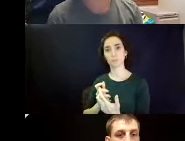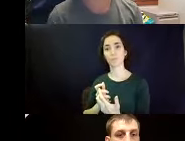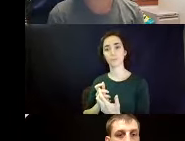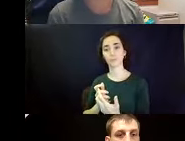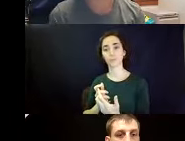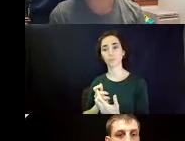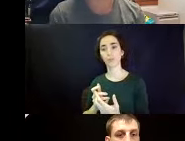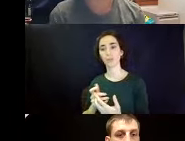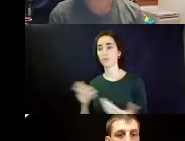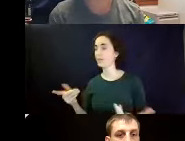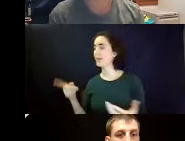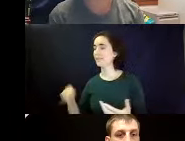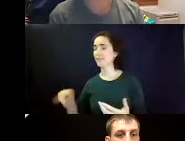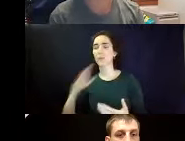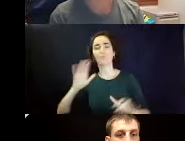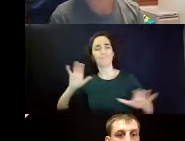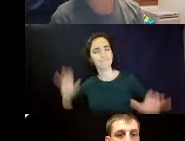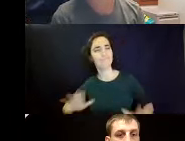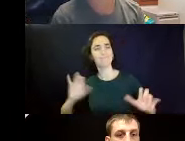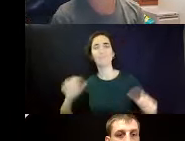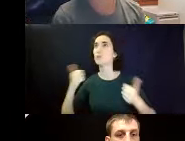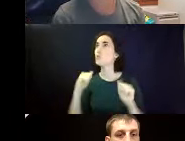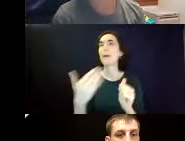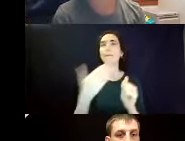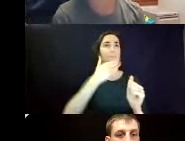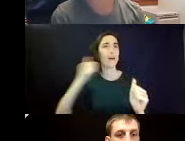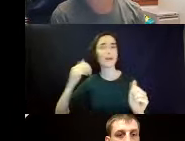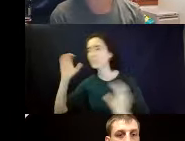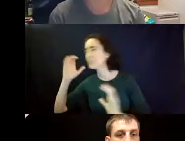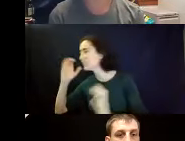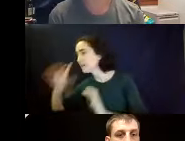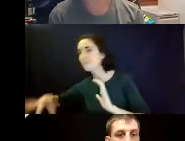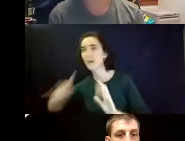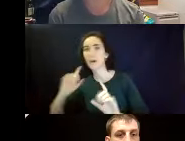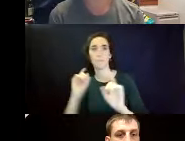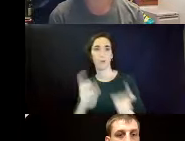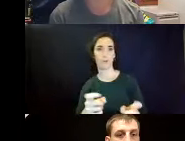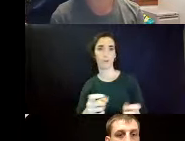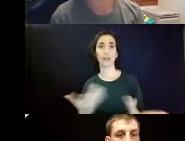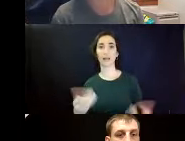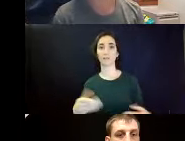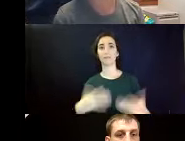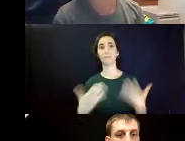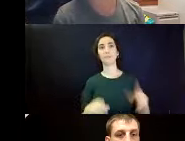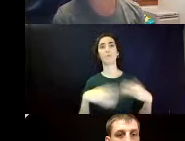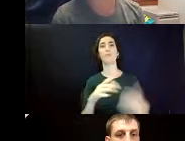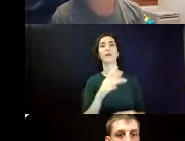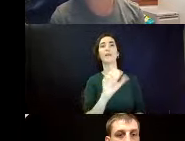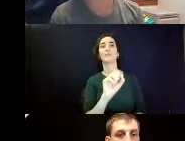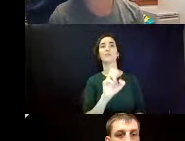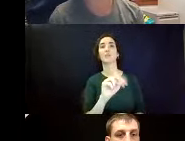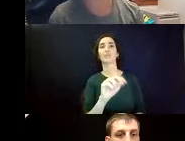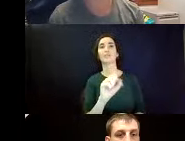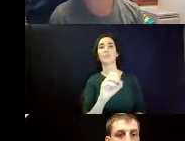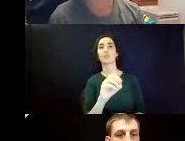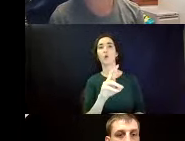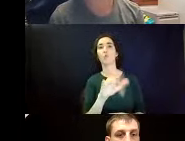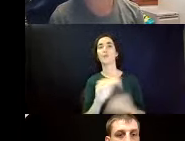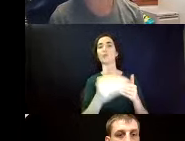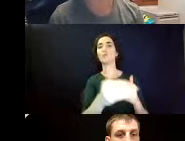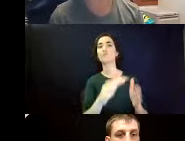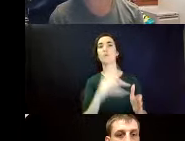move heaven and earth to provide those accommodations. The first time a sensory room for individuals with autism